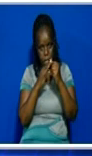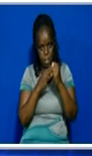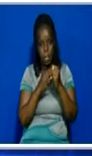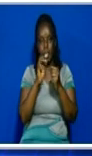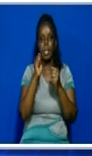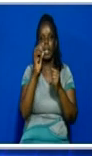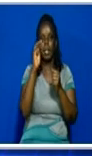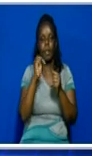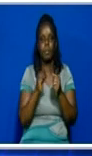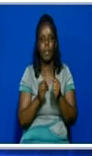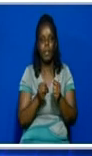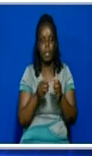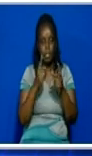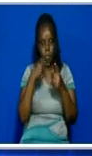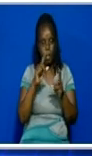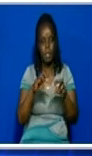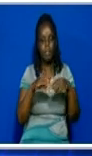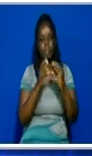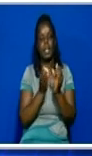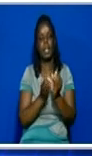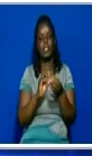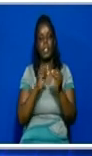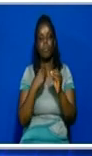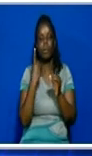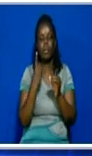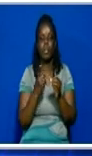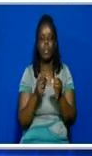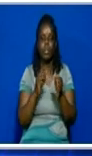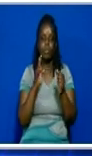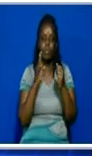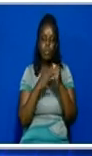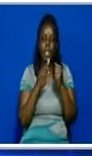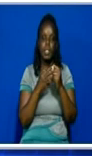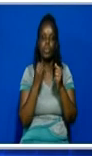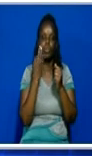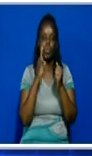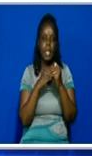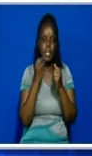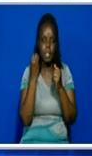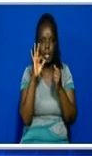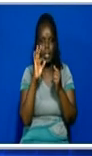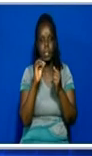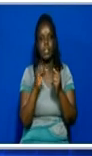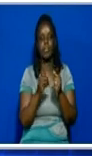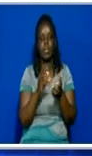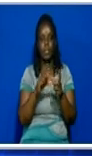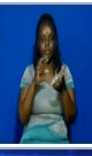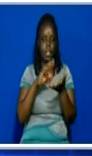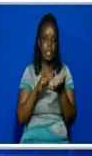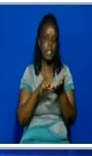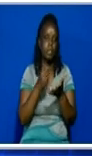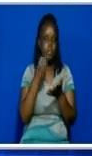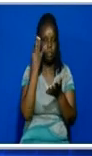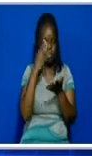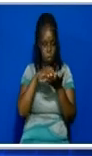8 a.m. And for our first class, which goes on all the way to 8:30 a.m., we have our grade 4 students who will be